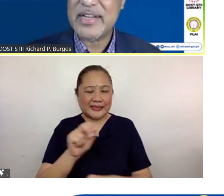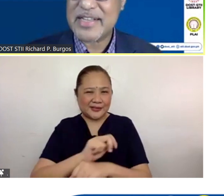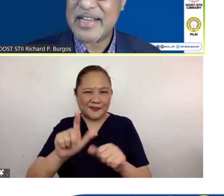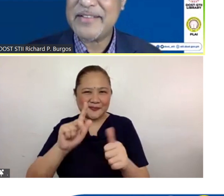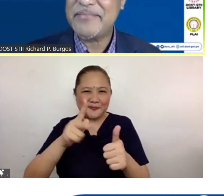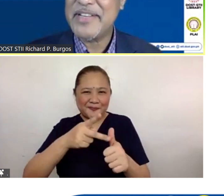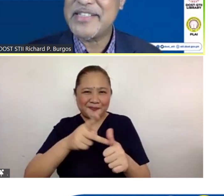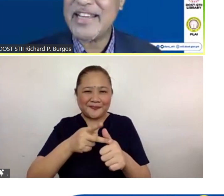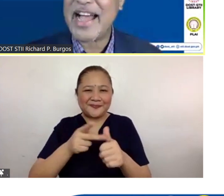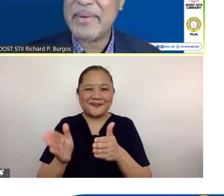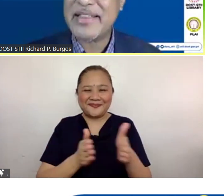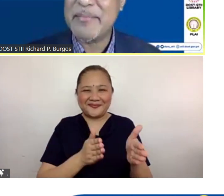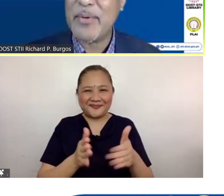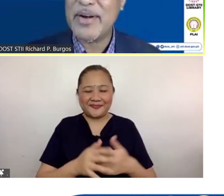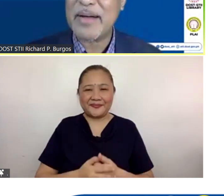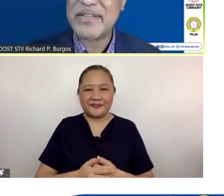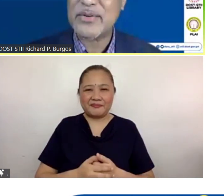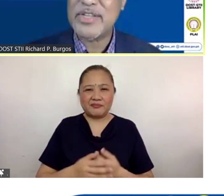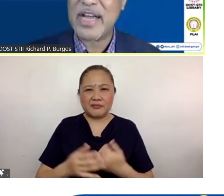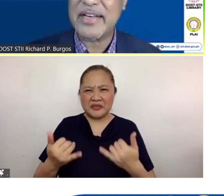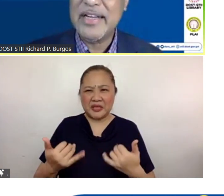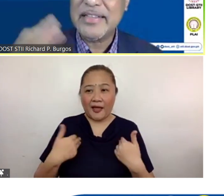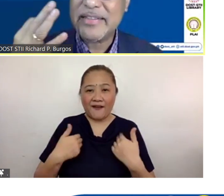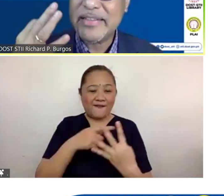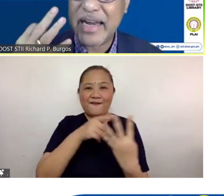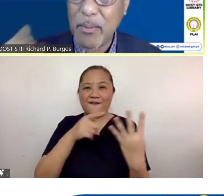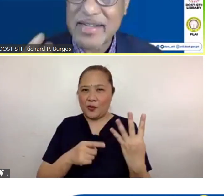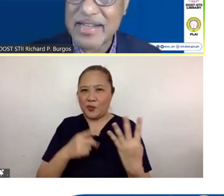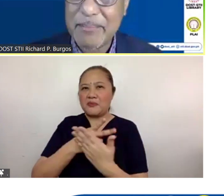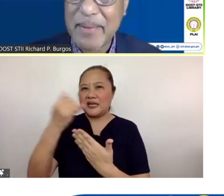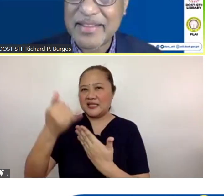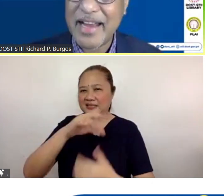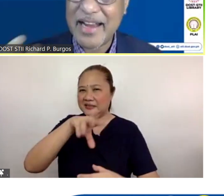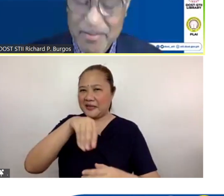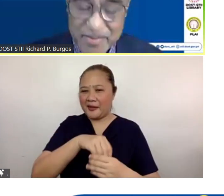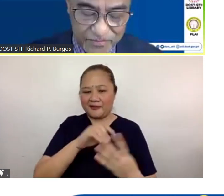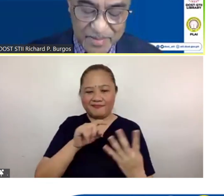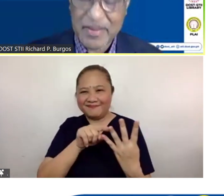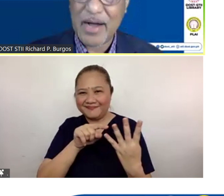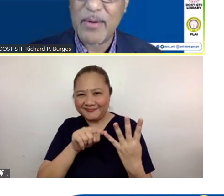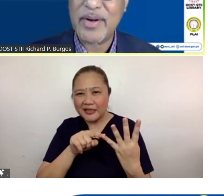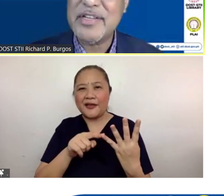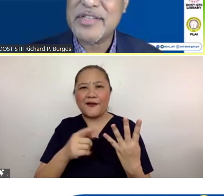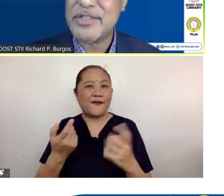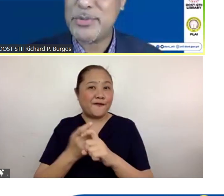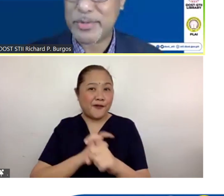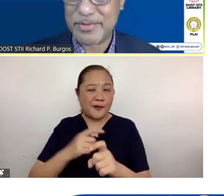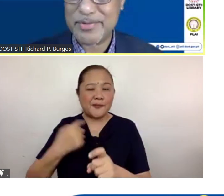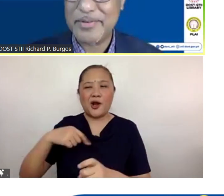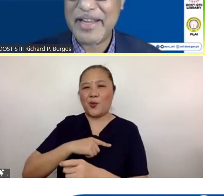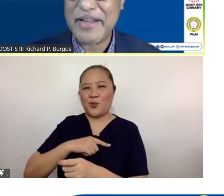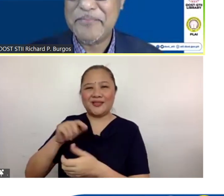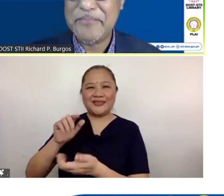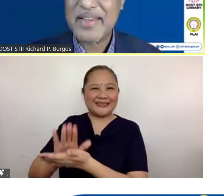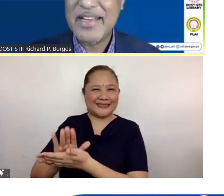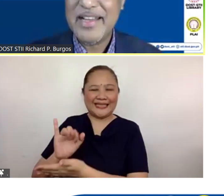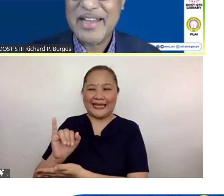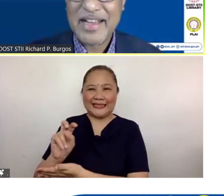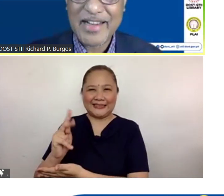So as I said, this year, 4 lang po ang nakapasok dyan. 2 sa 4 ay coming from our institute,